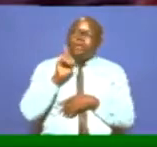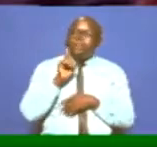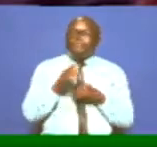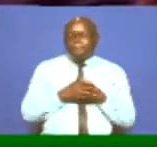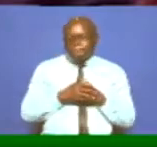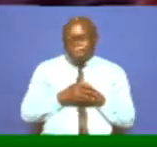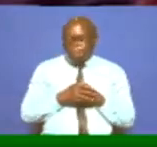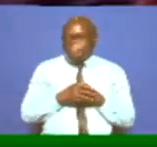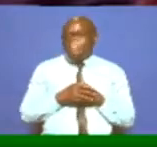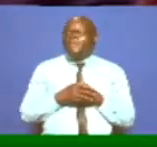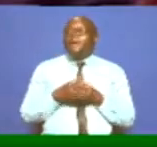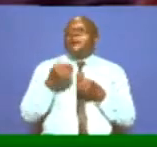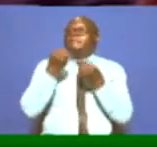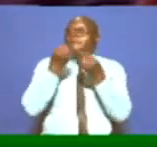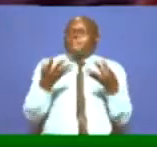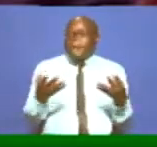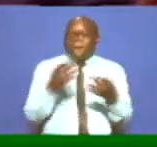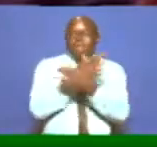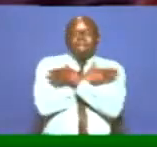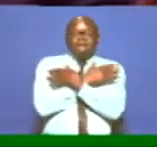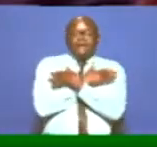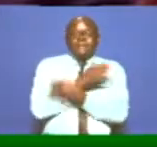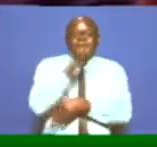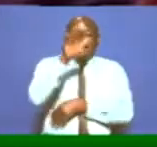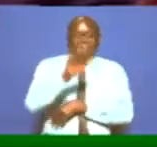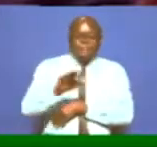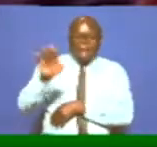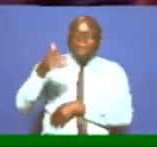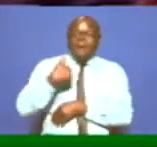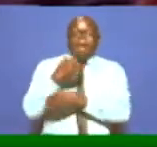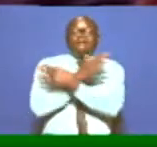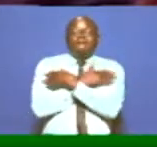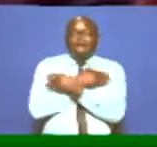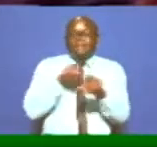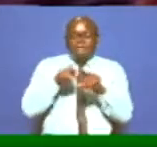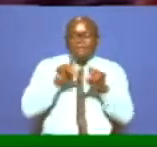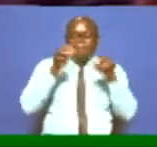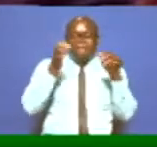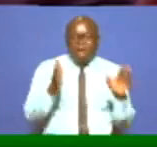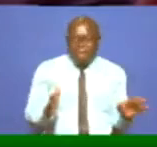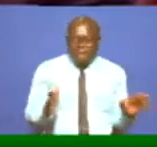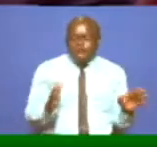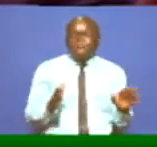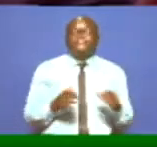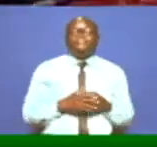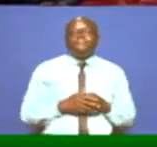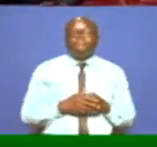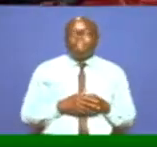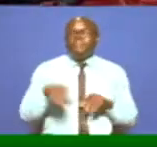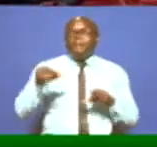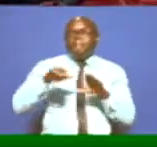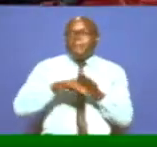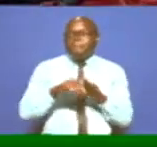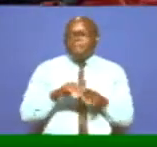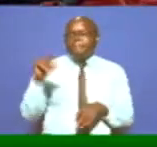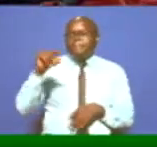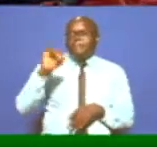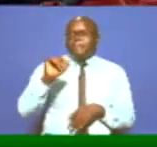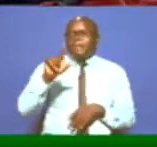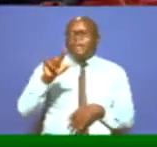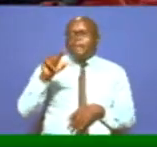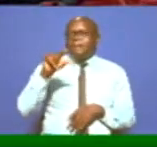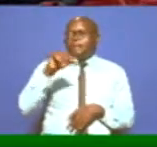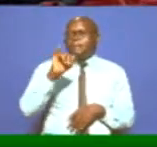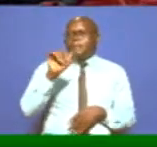I have many friends in this floor, Mr. Speaker. I have friends that are also farmers. Member for Gilgil.